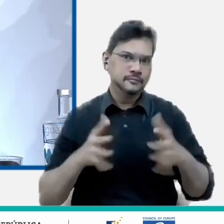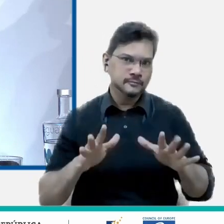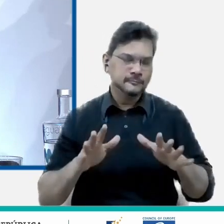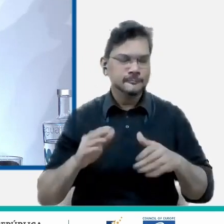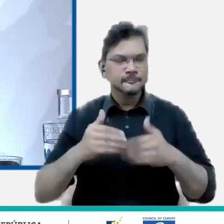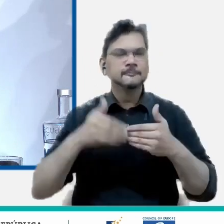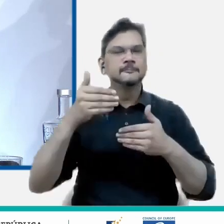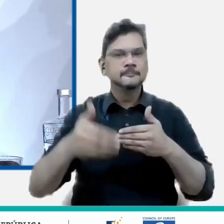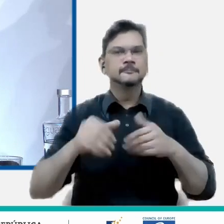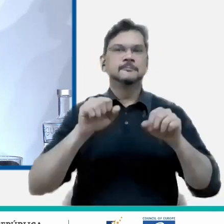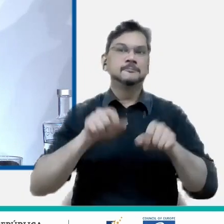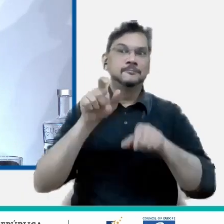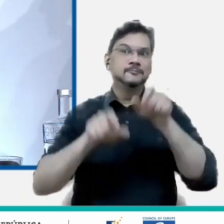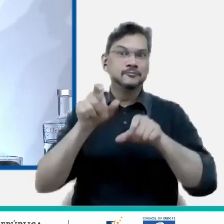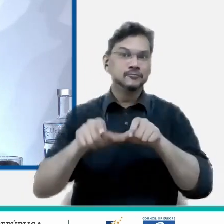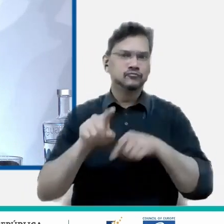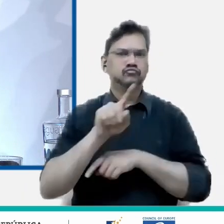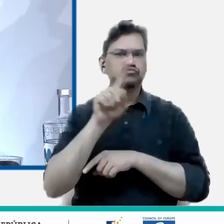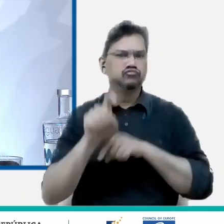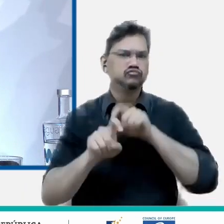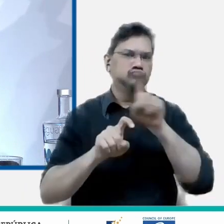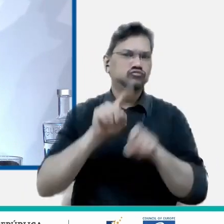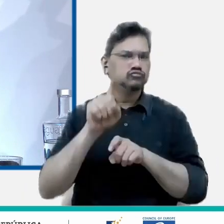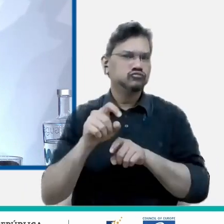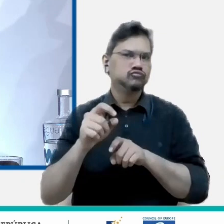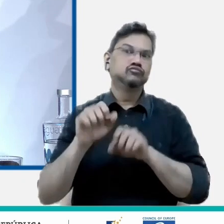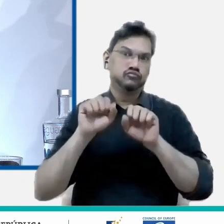space. And we will have